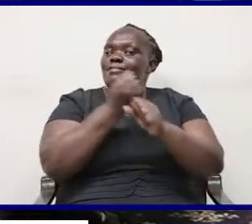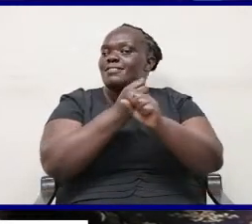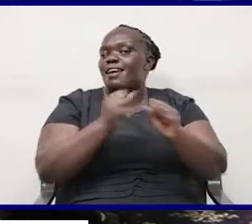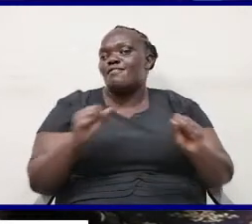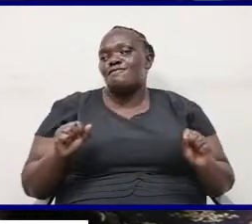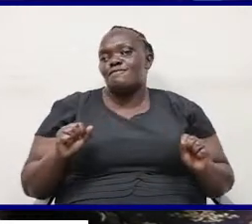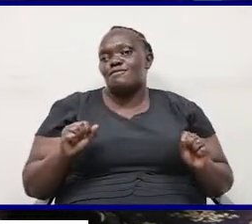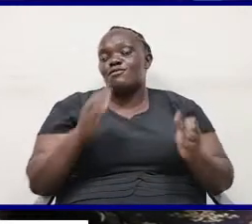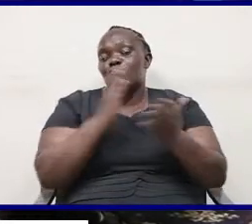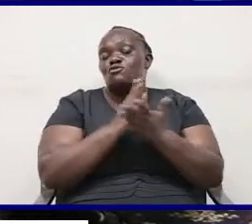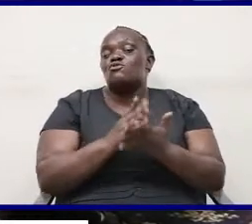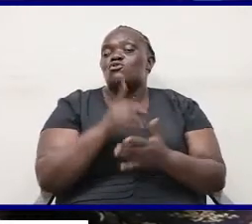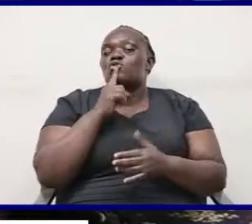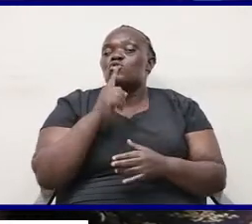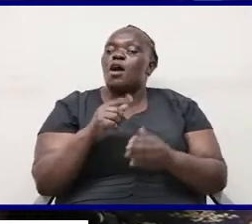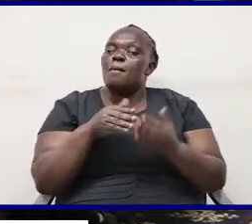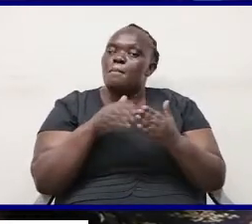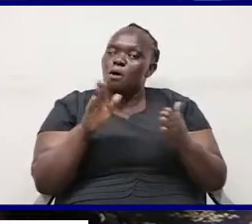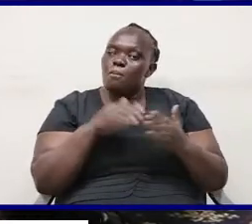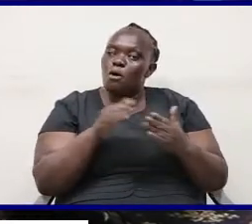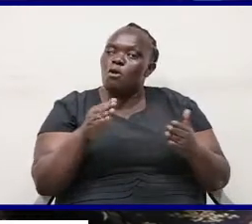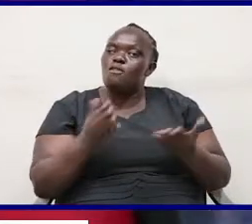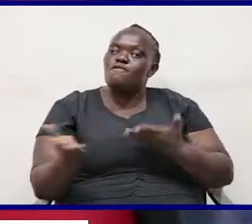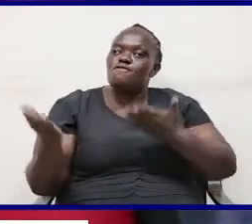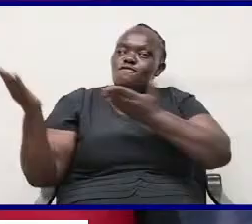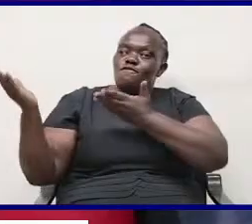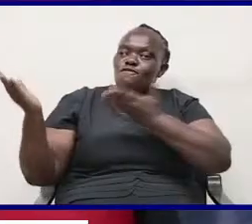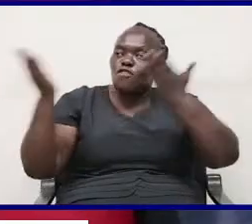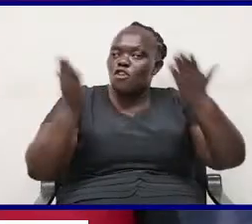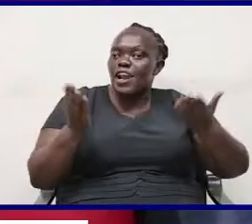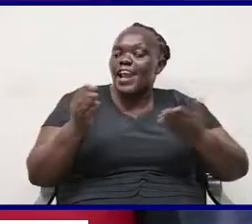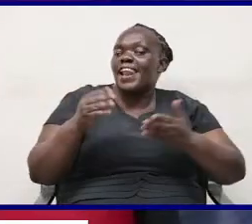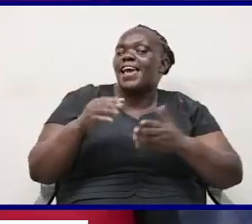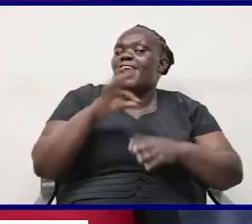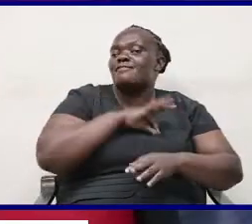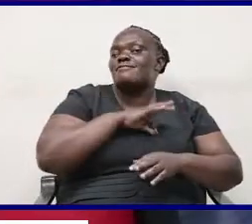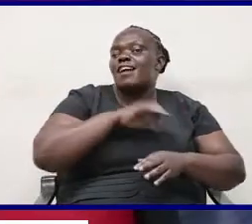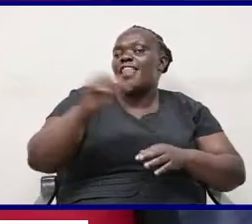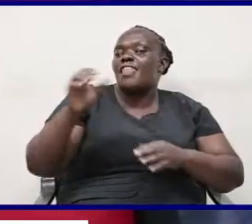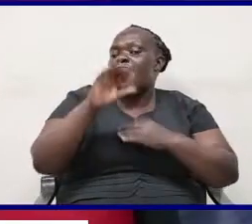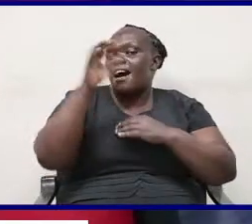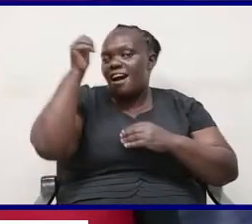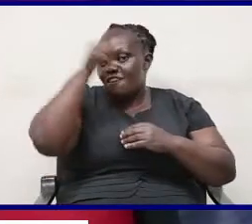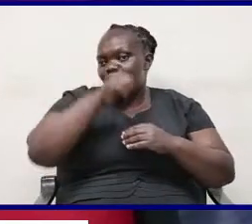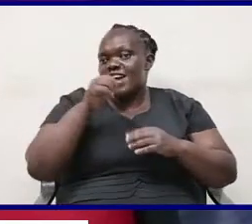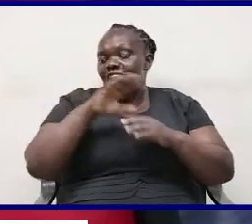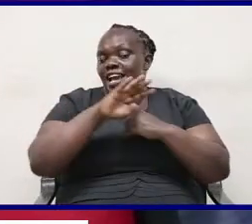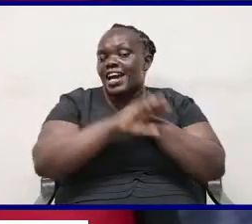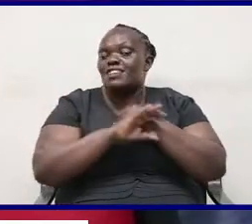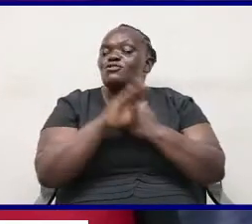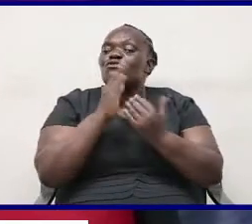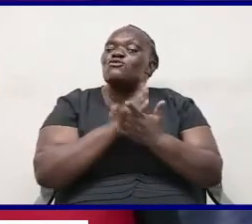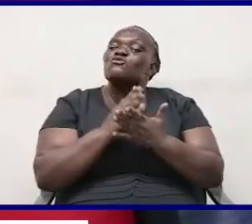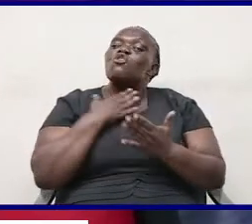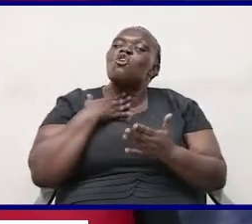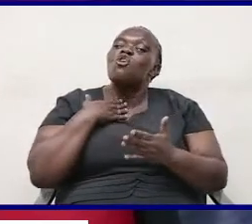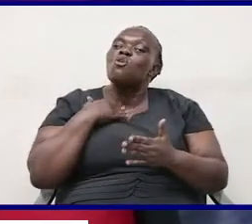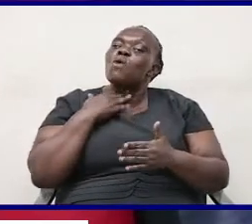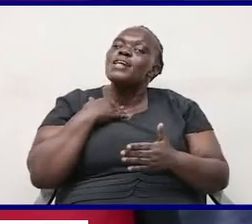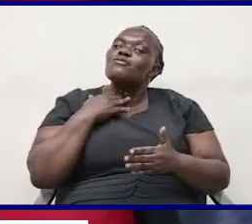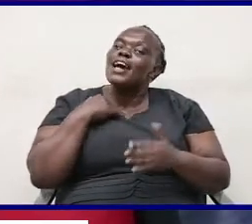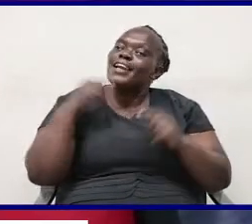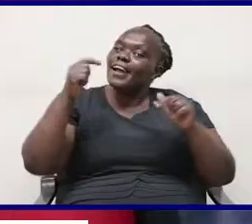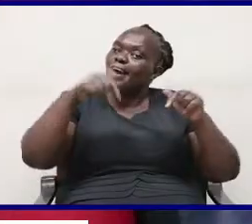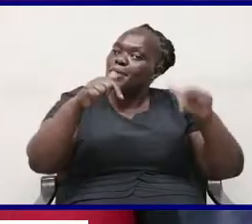then I'm sure we will even be getting more foreign earnings from our fellow African countries, because everybody will be wanting to come to